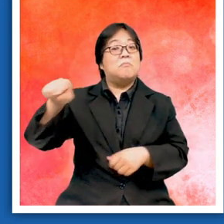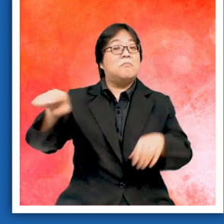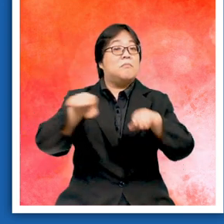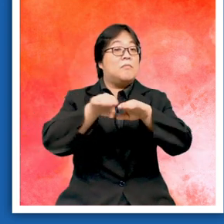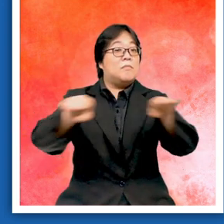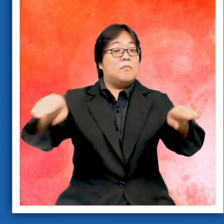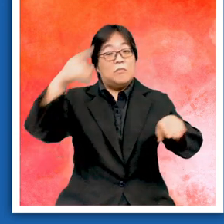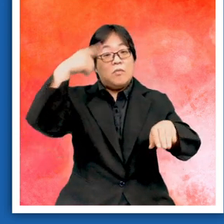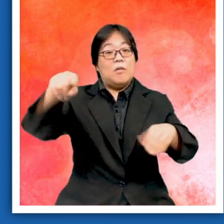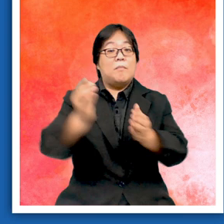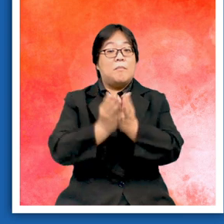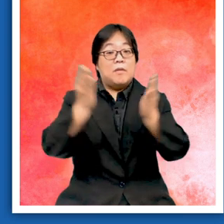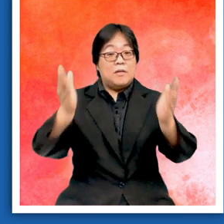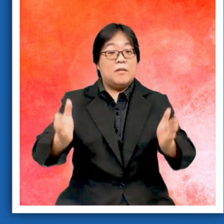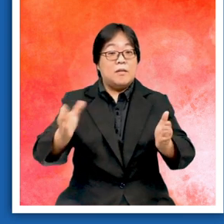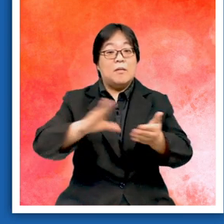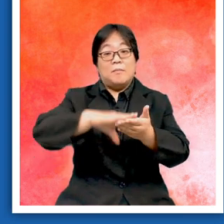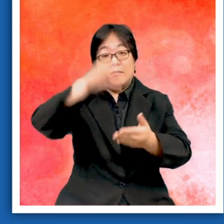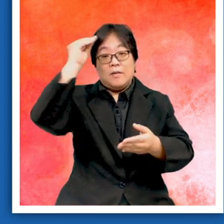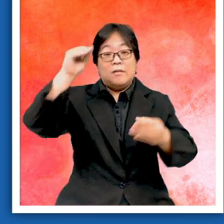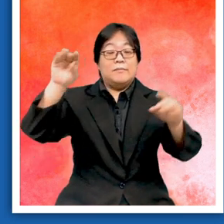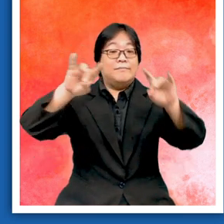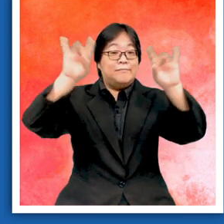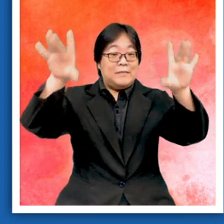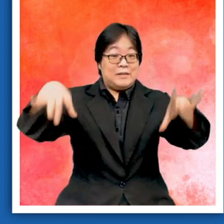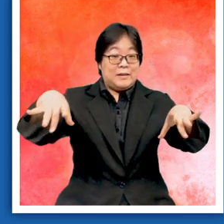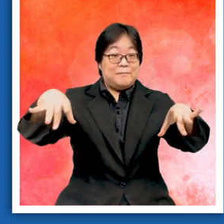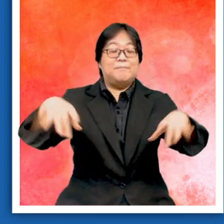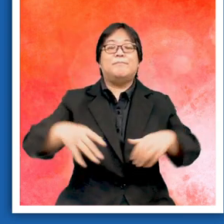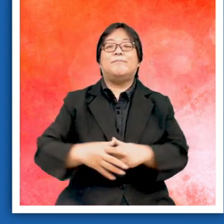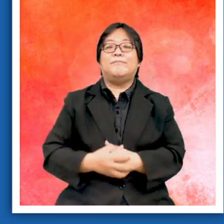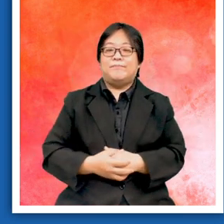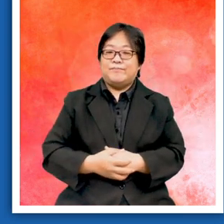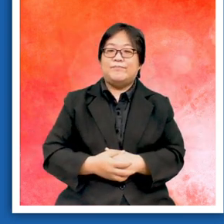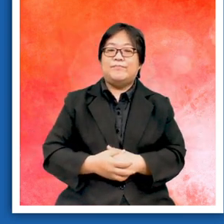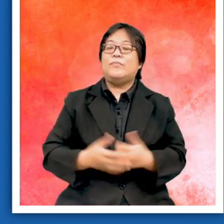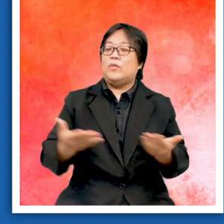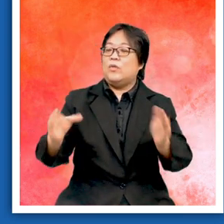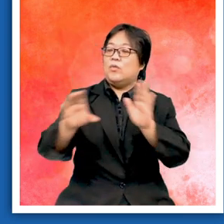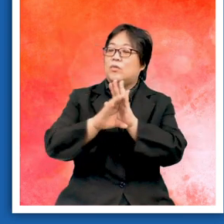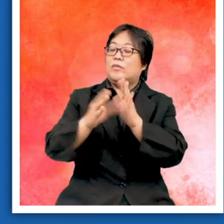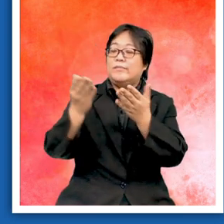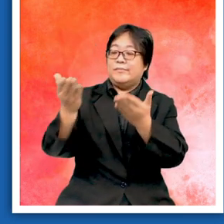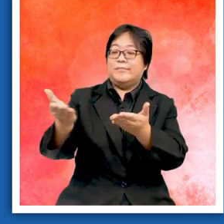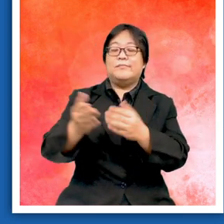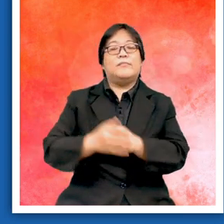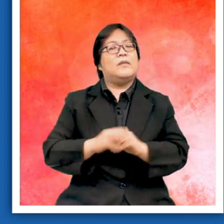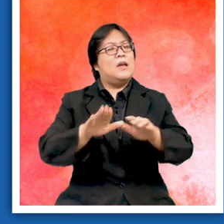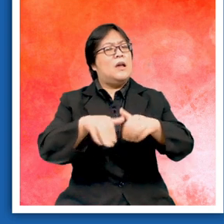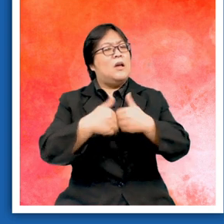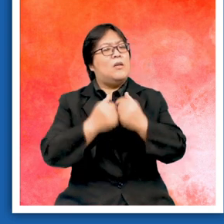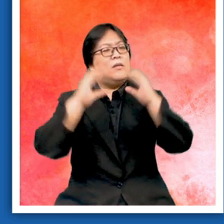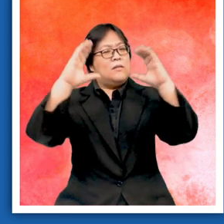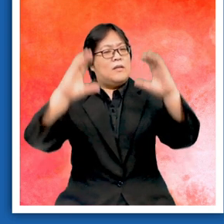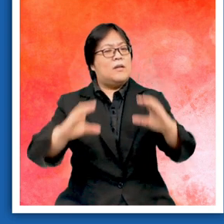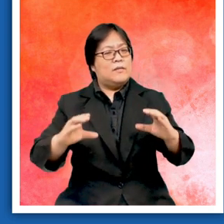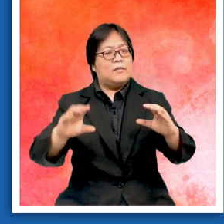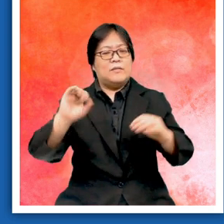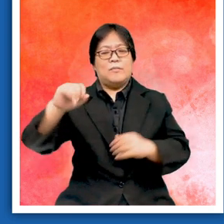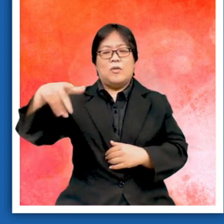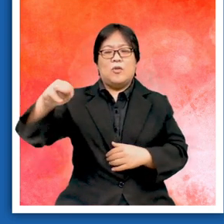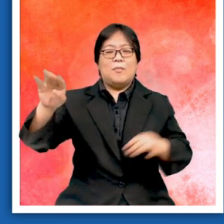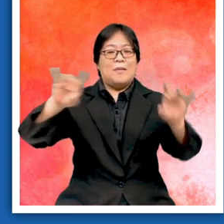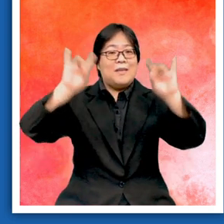for students to take up the final exam. So let's have a look how the Spectrum exam is